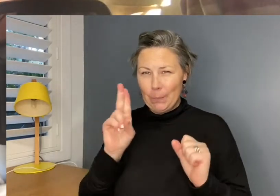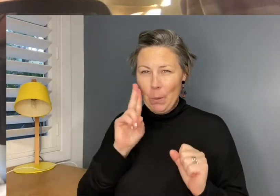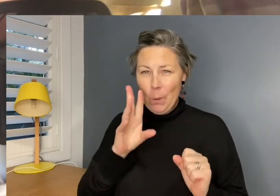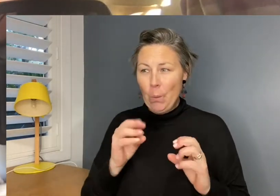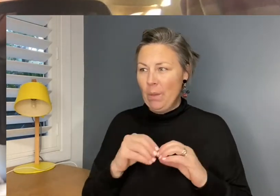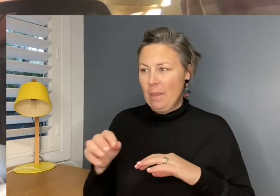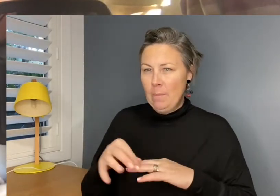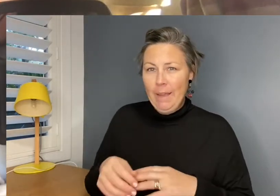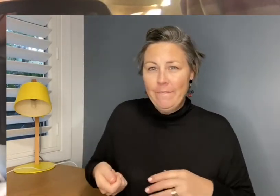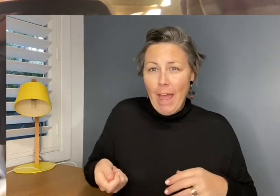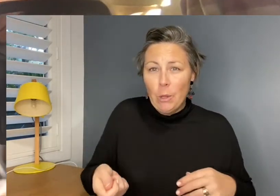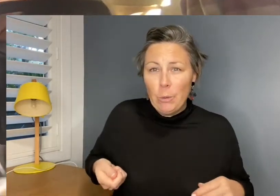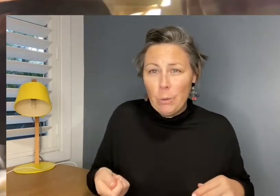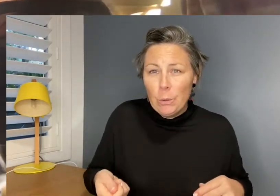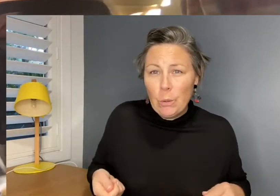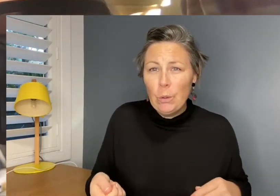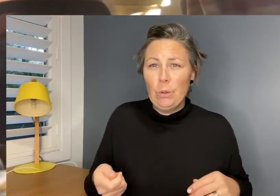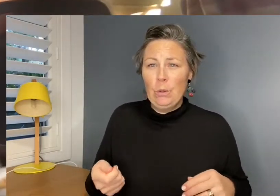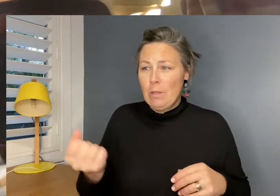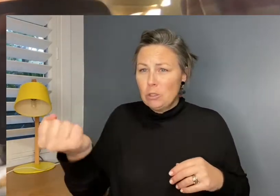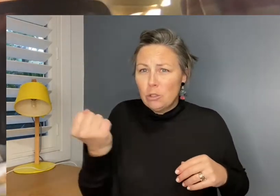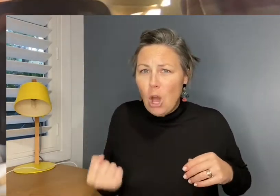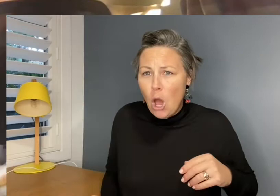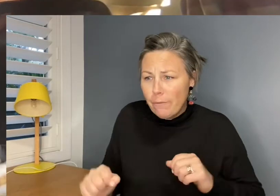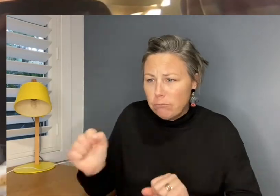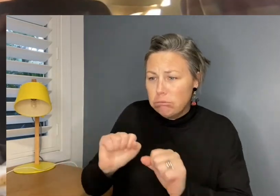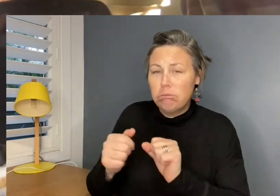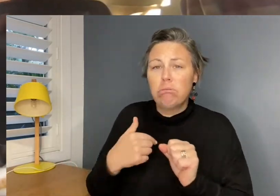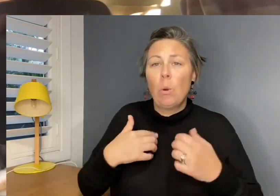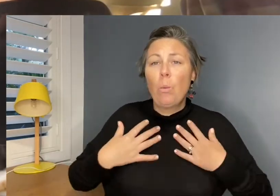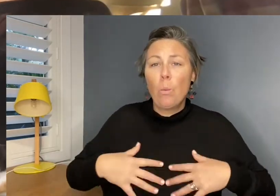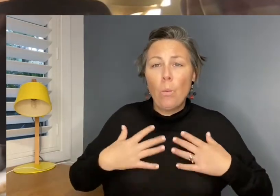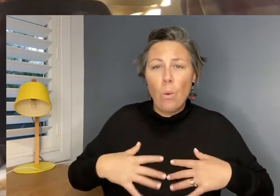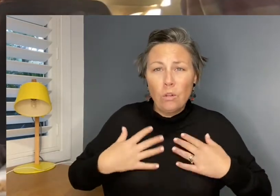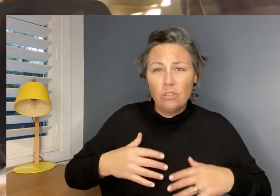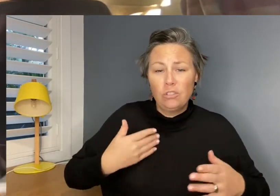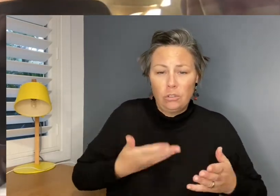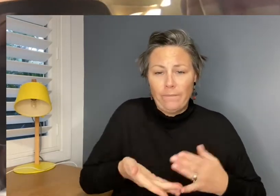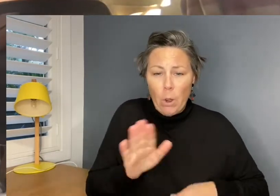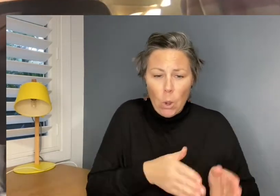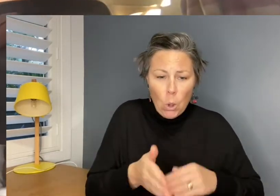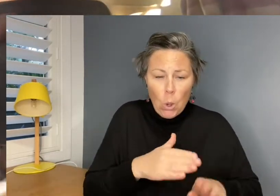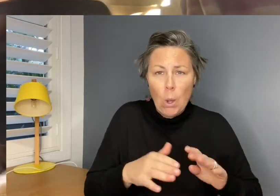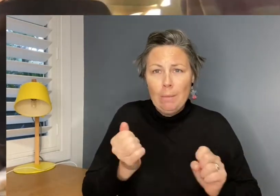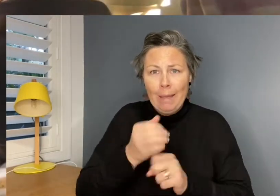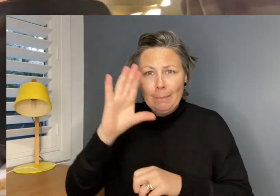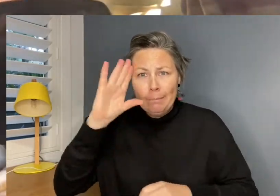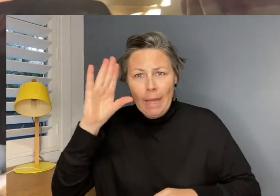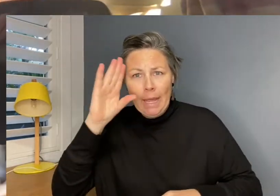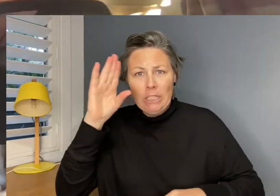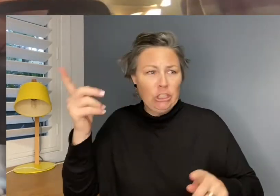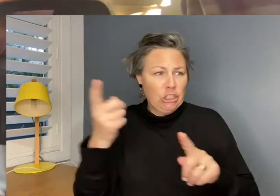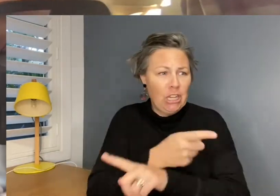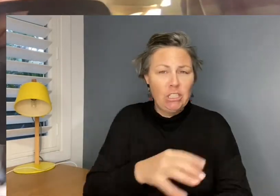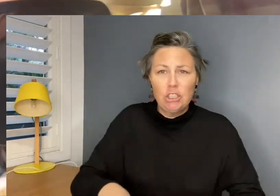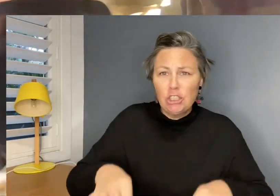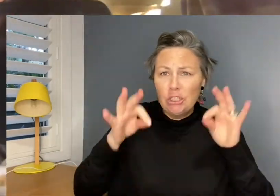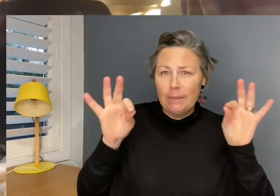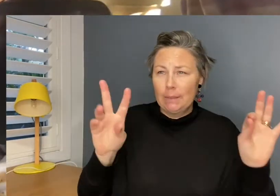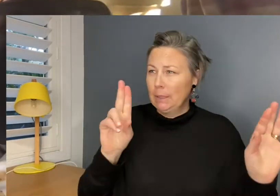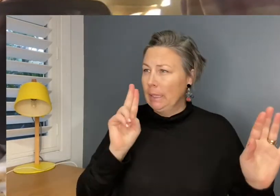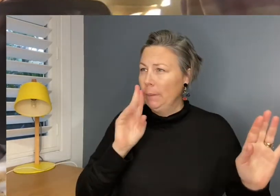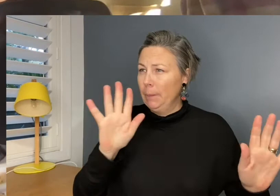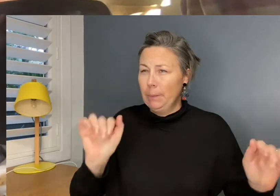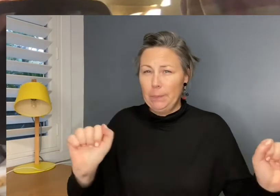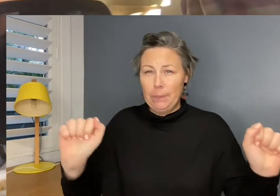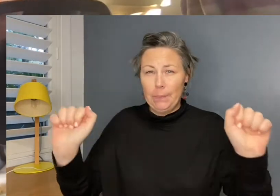to bottom. Like Aiden had the vacuum out, scrubbing the stove. I was folding all the washing, making the bed, changing the sheets, like making the